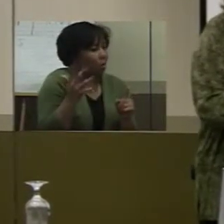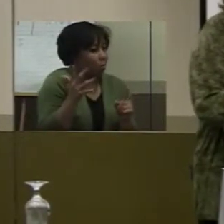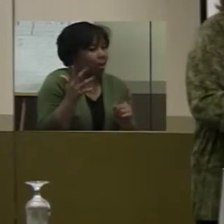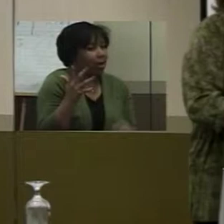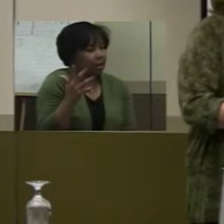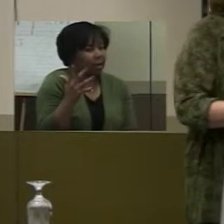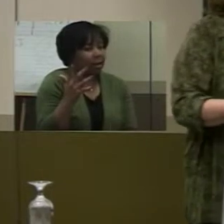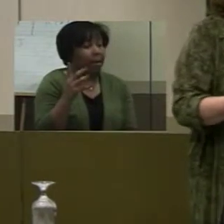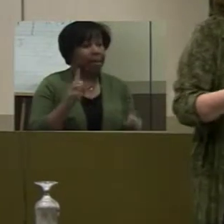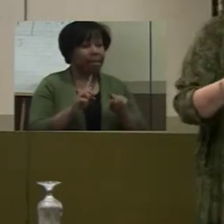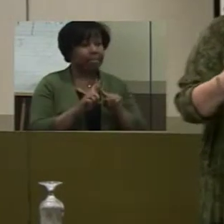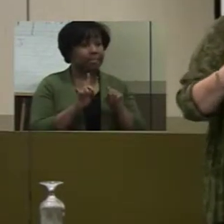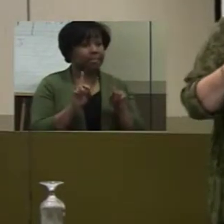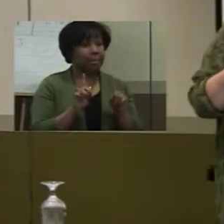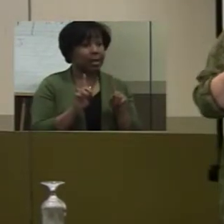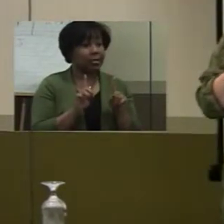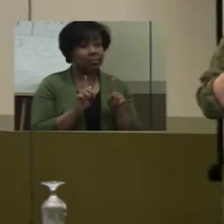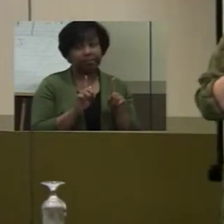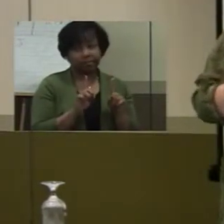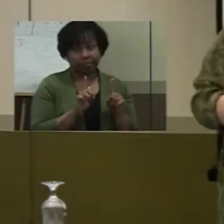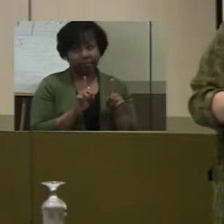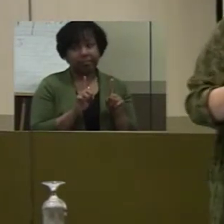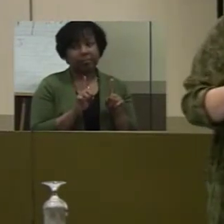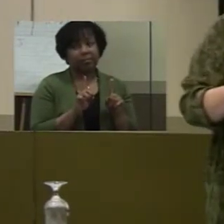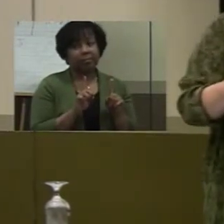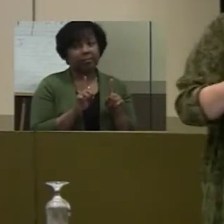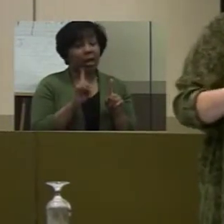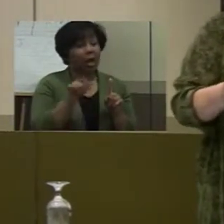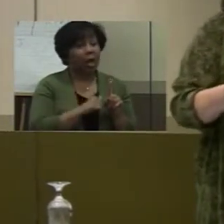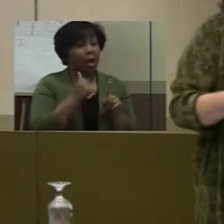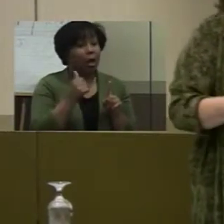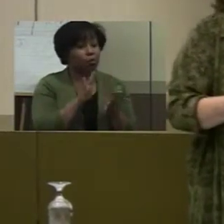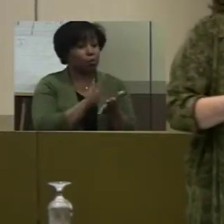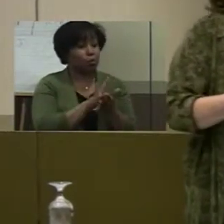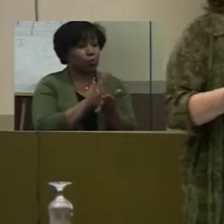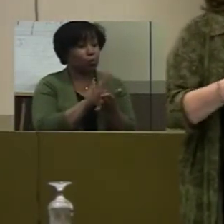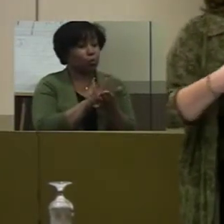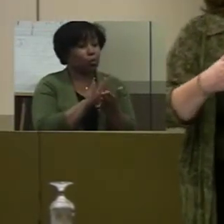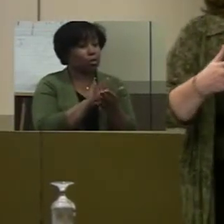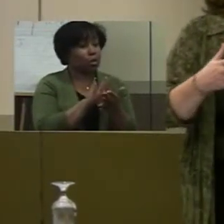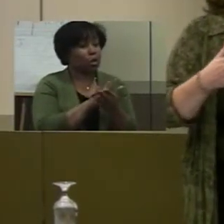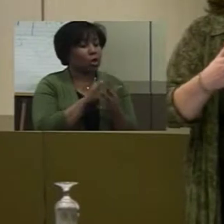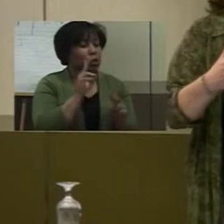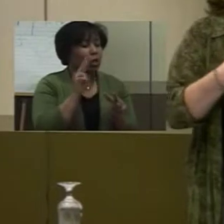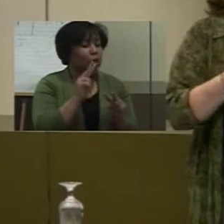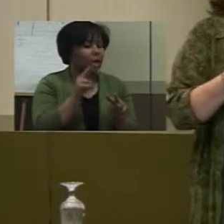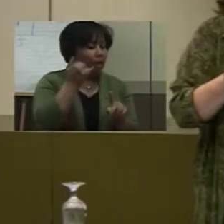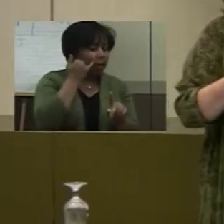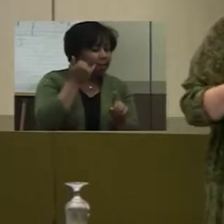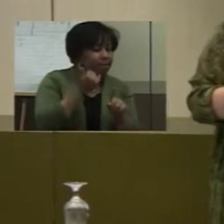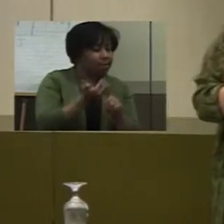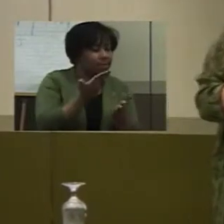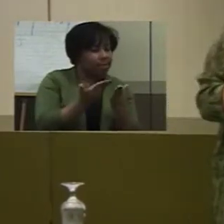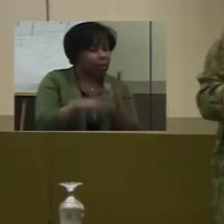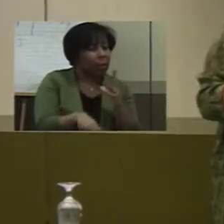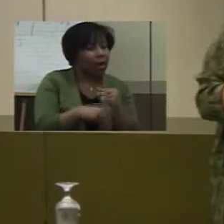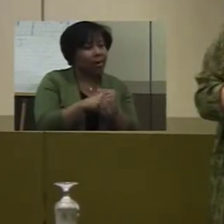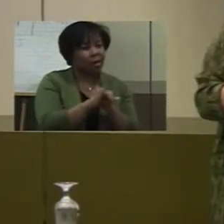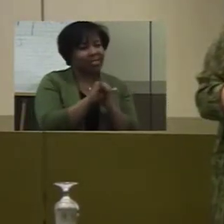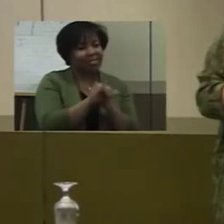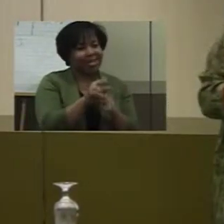already. But in mainstream, in other school settings, you would take a look at whether or not you would add